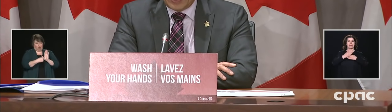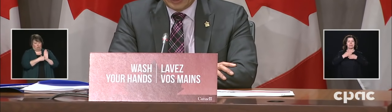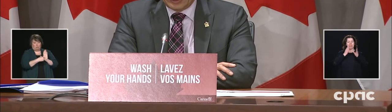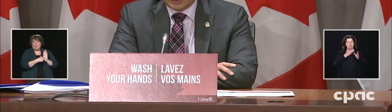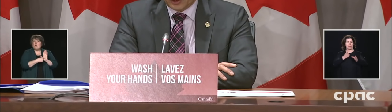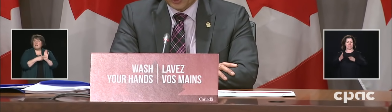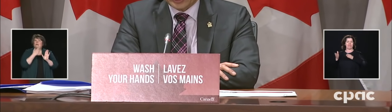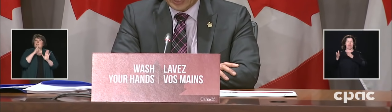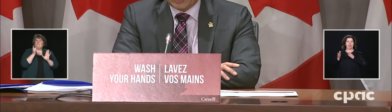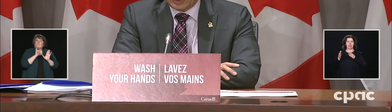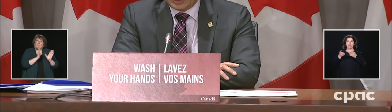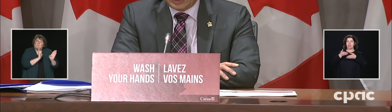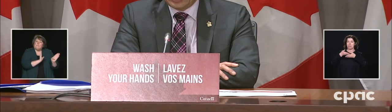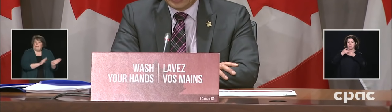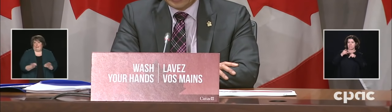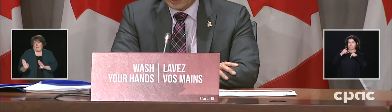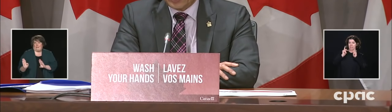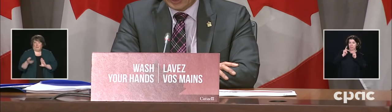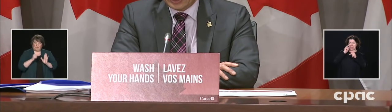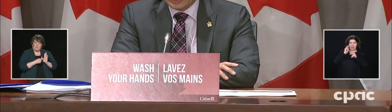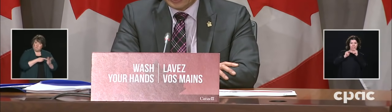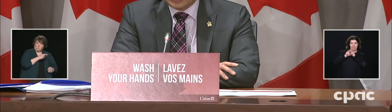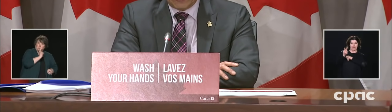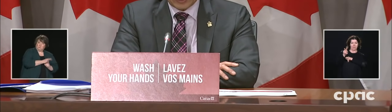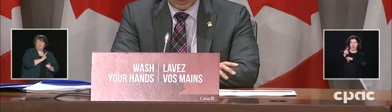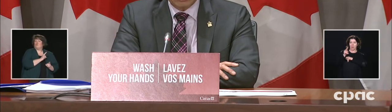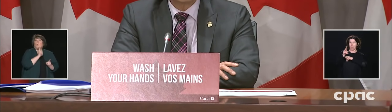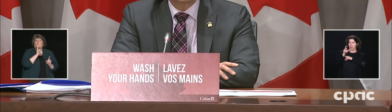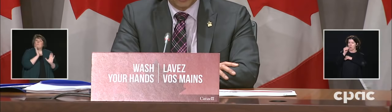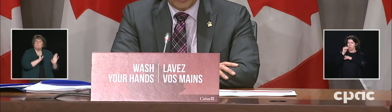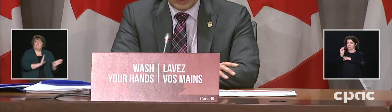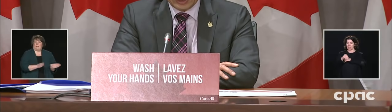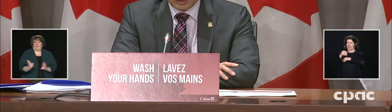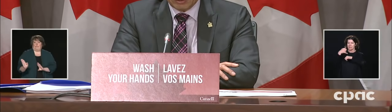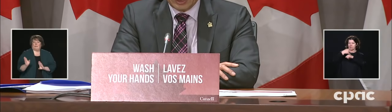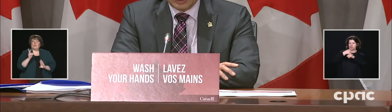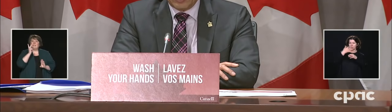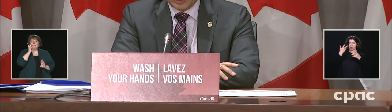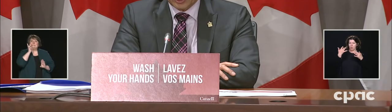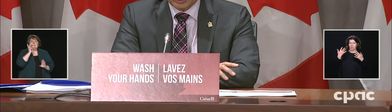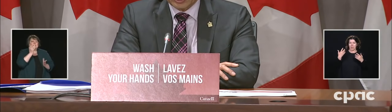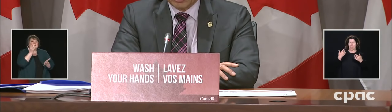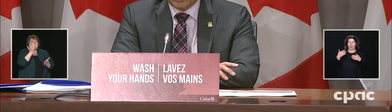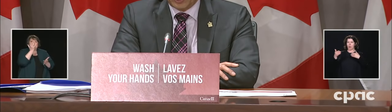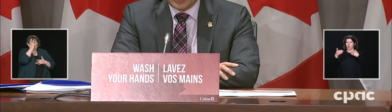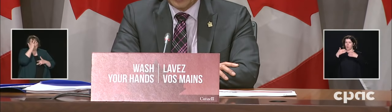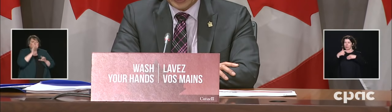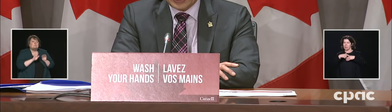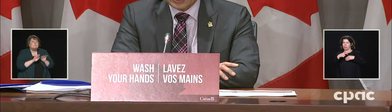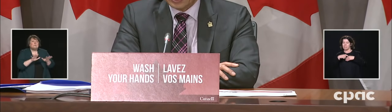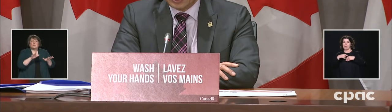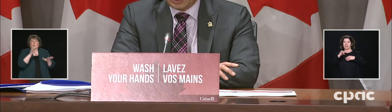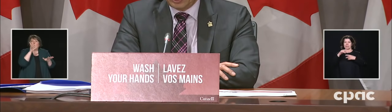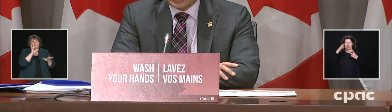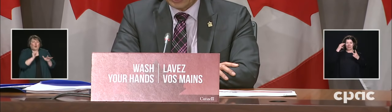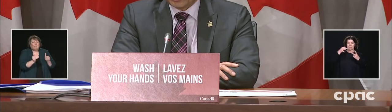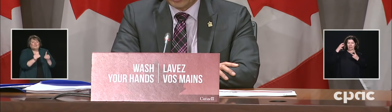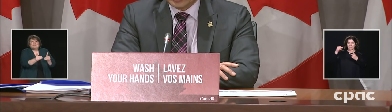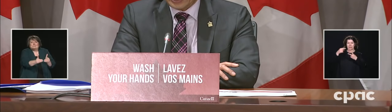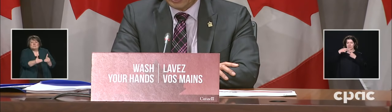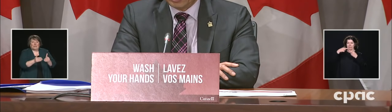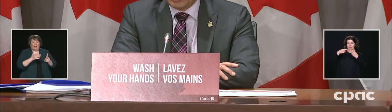et de maladies à court terme et de déterminer si les différentes combinaisons de mesures de santé publique prises et